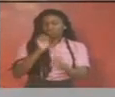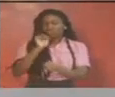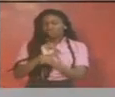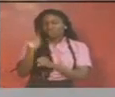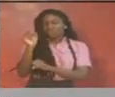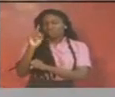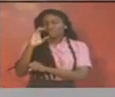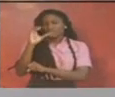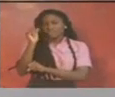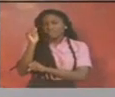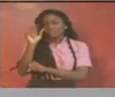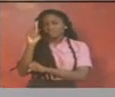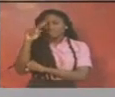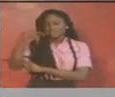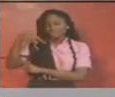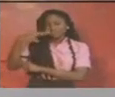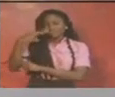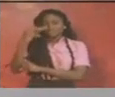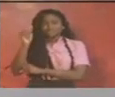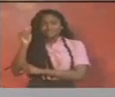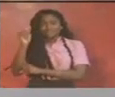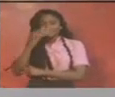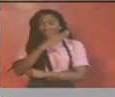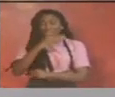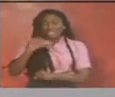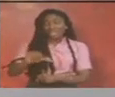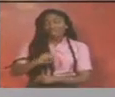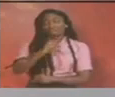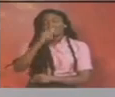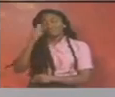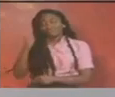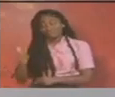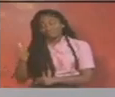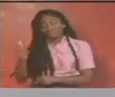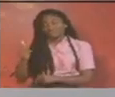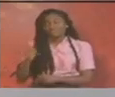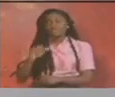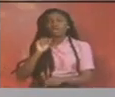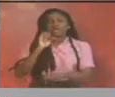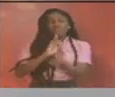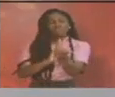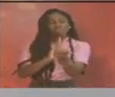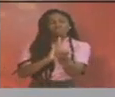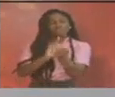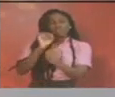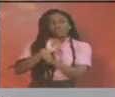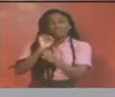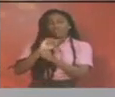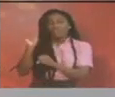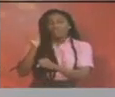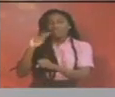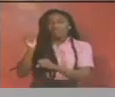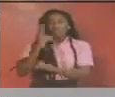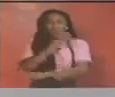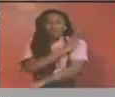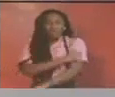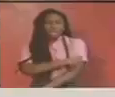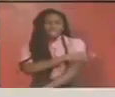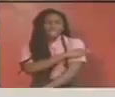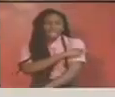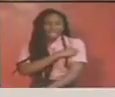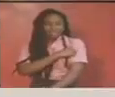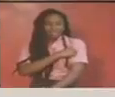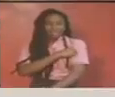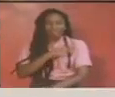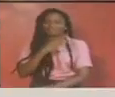Caribbean Regulatory System, and Dr. Kadeen Suknanan, a House Officer attached to the Augustus Long Hospital.